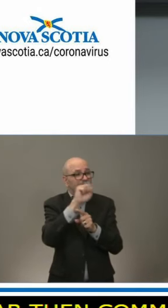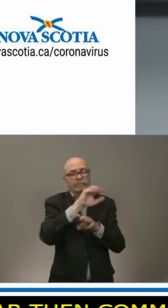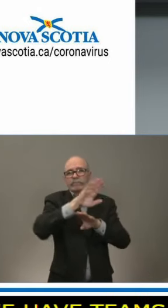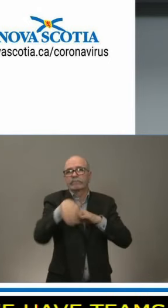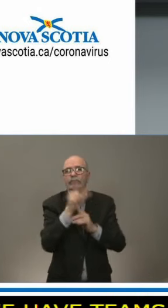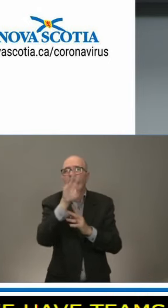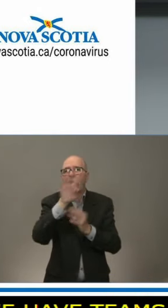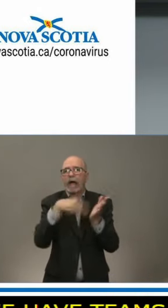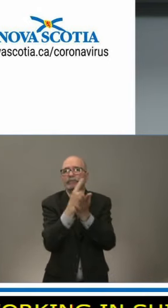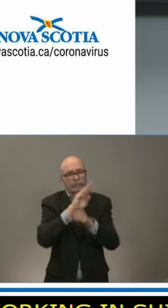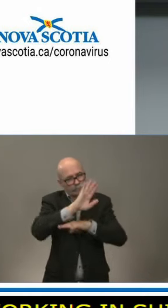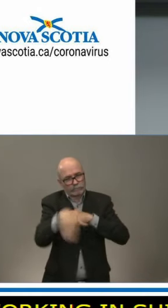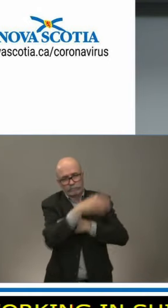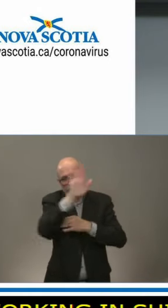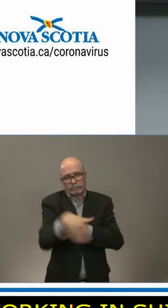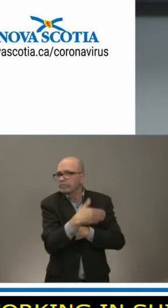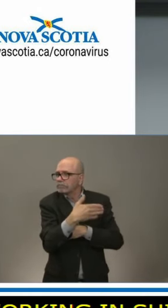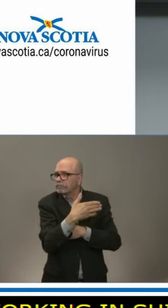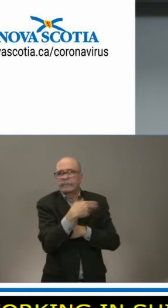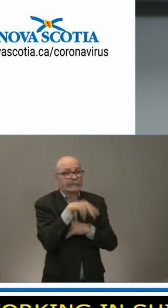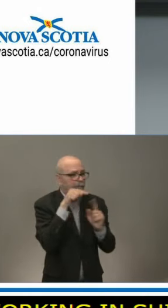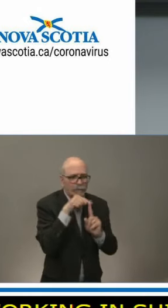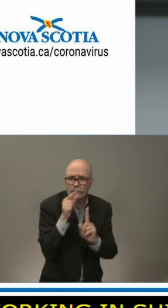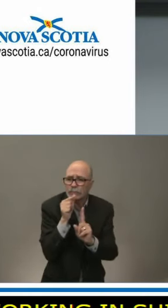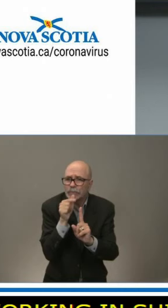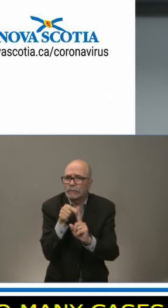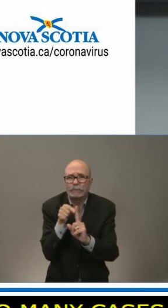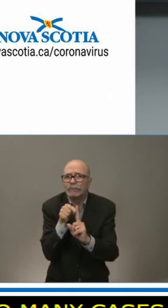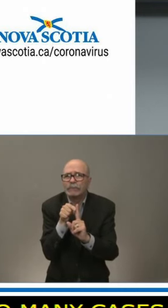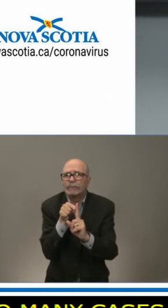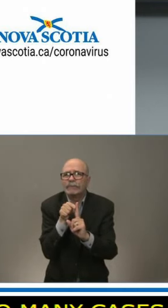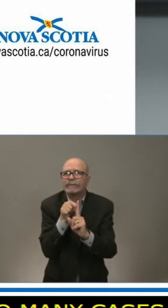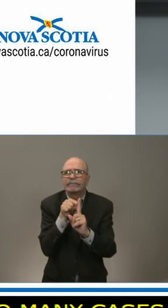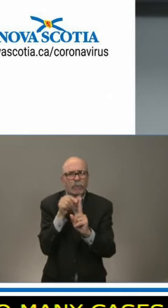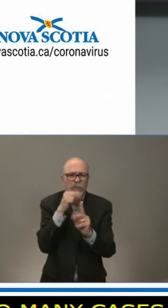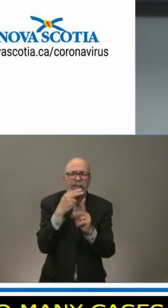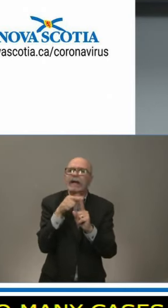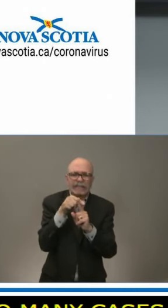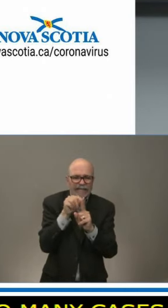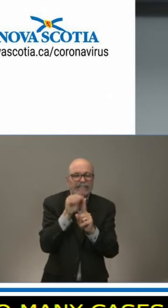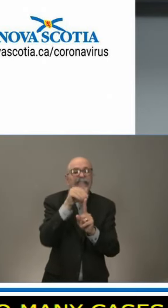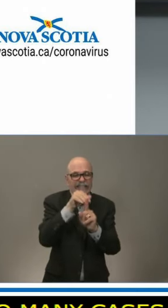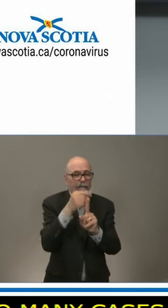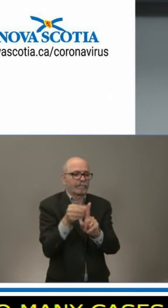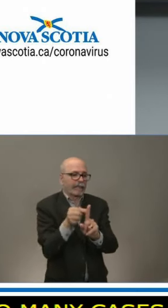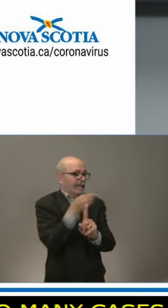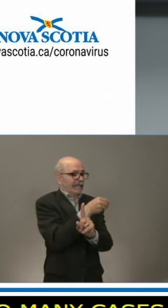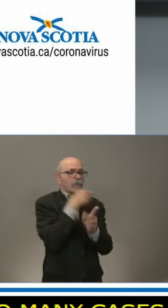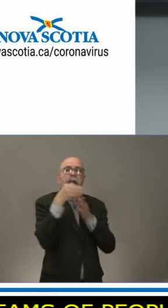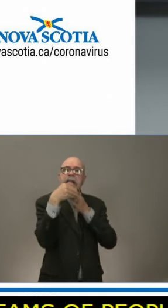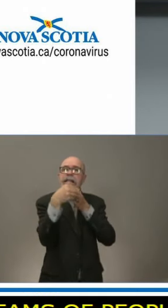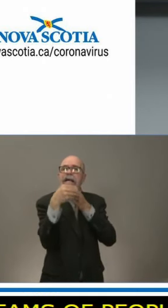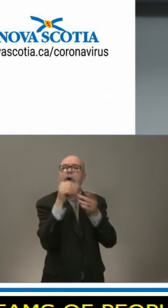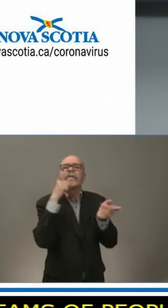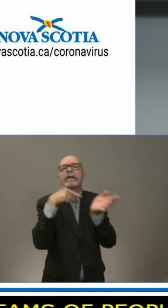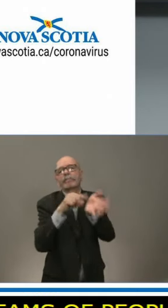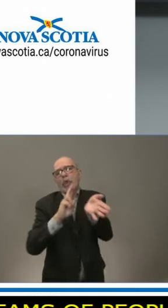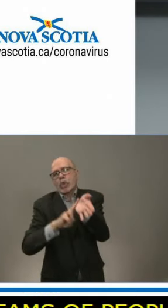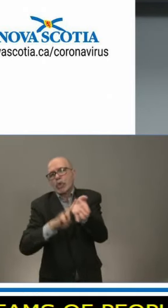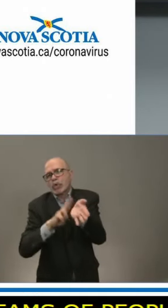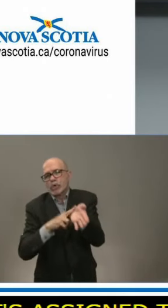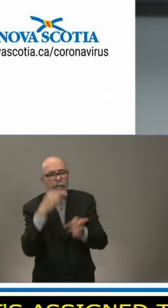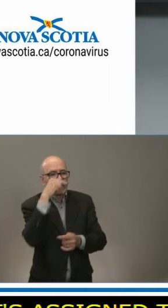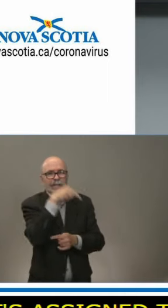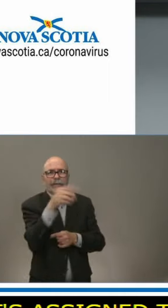people who then get that case. It's assigned to a lead public health nurse. Her job is to lead that team. We talk with